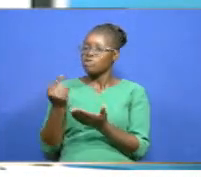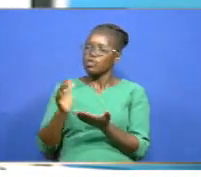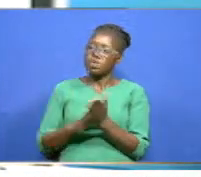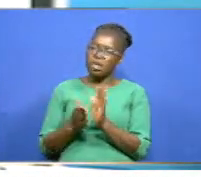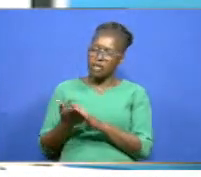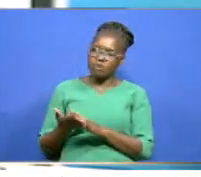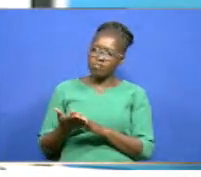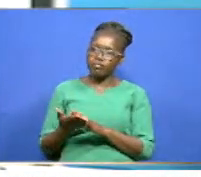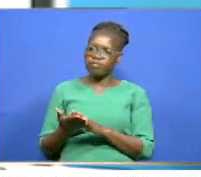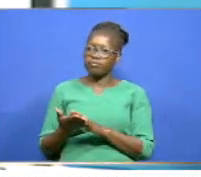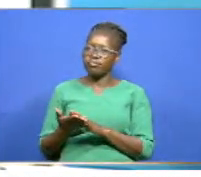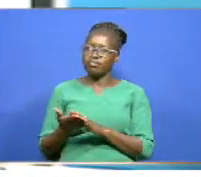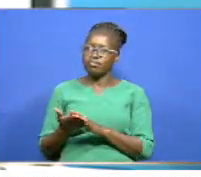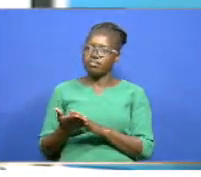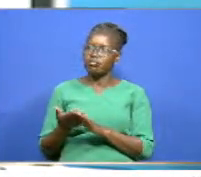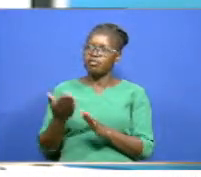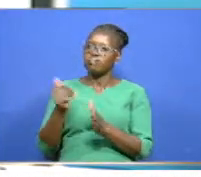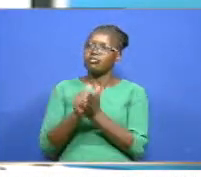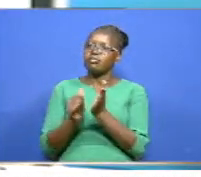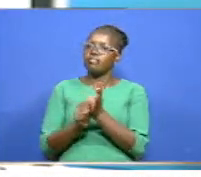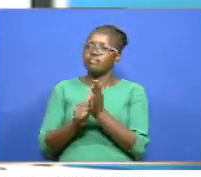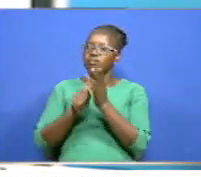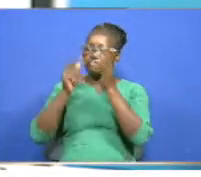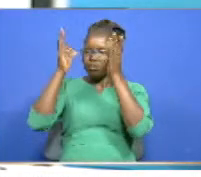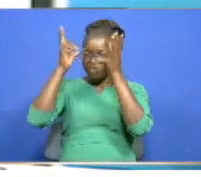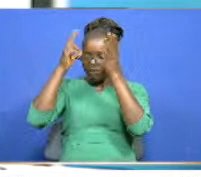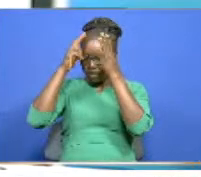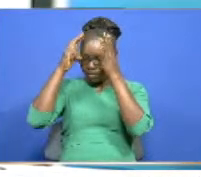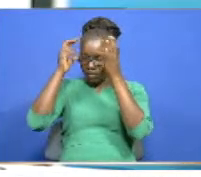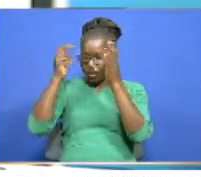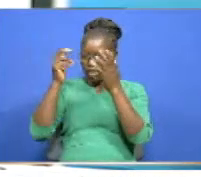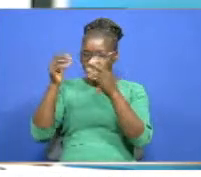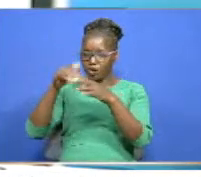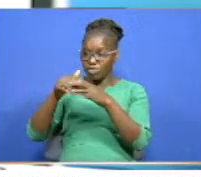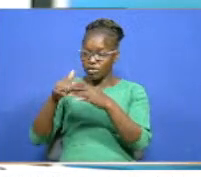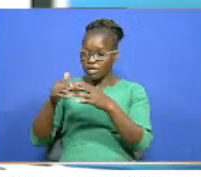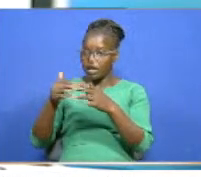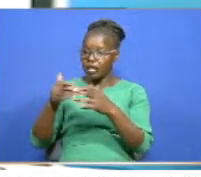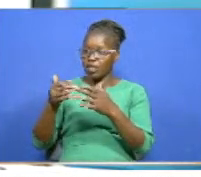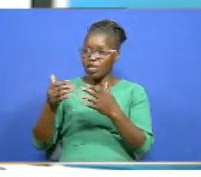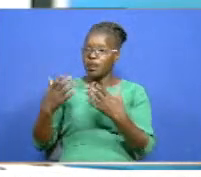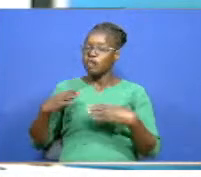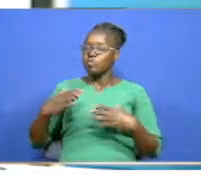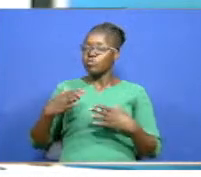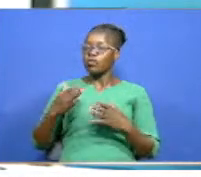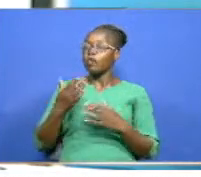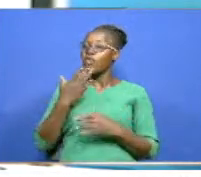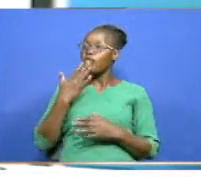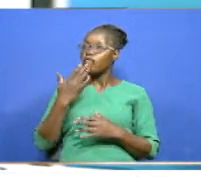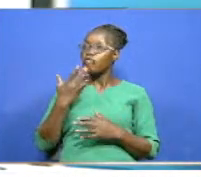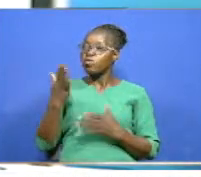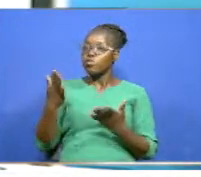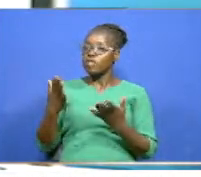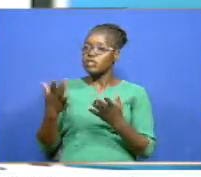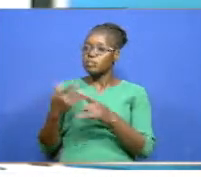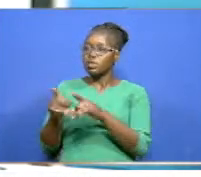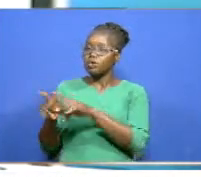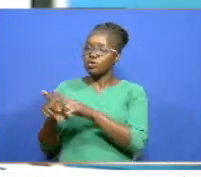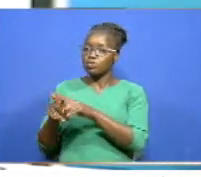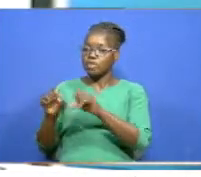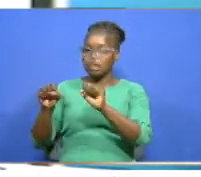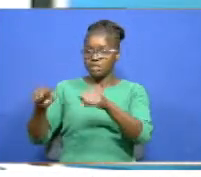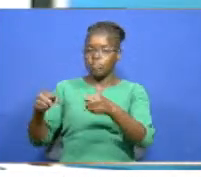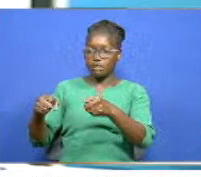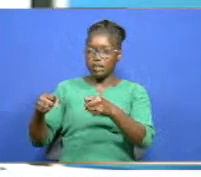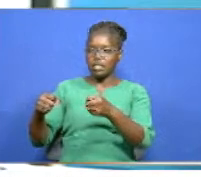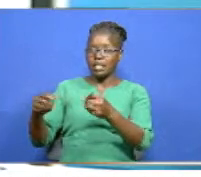becomes an agent of evil among the populace, but even an agent of evil within the cause of diplomatic engagement